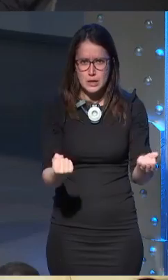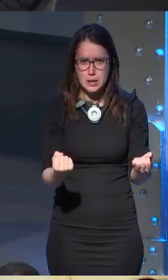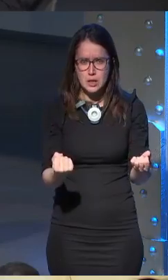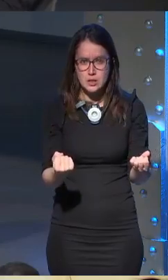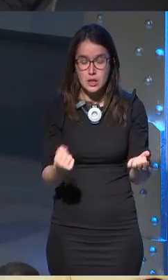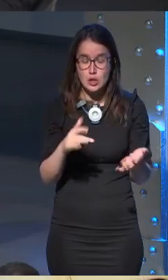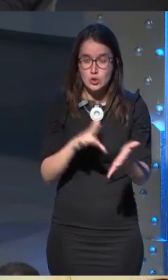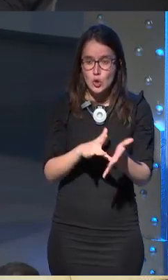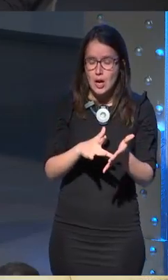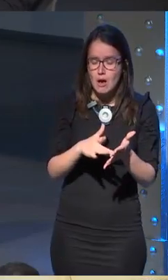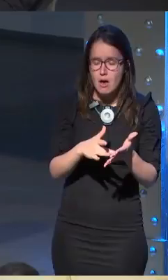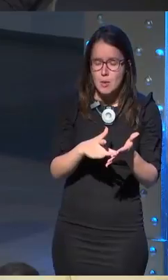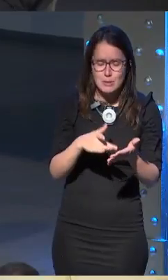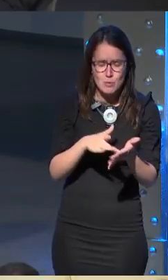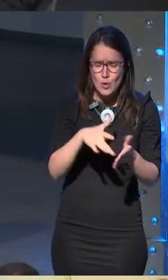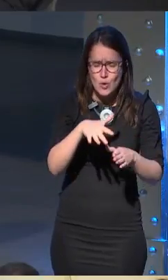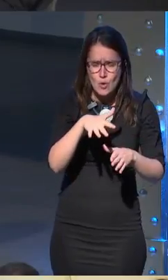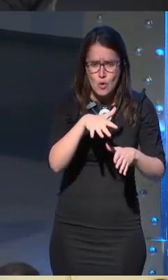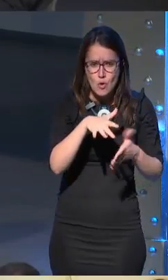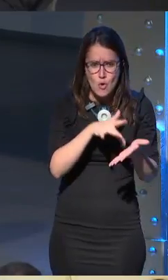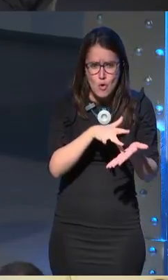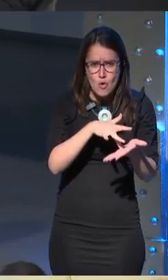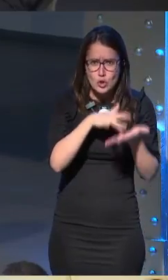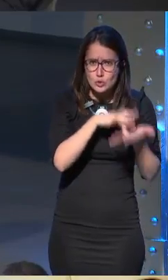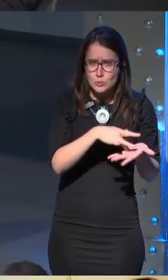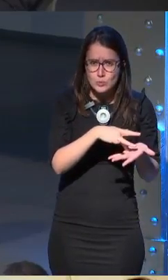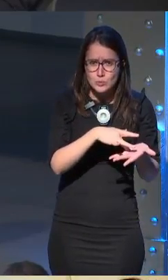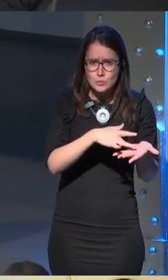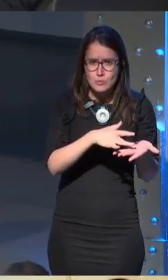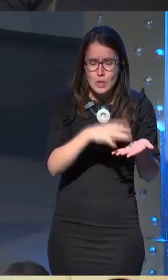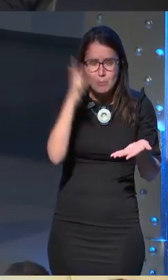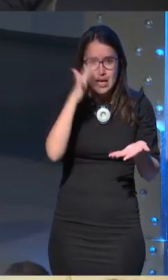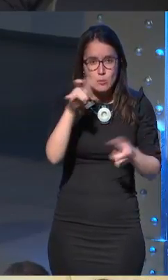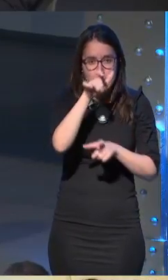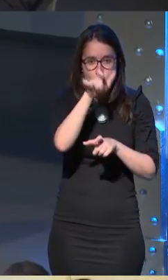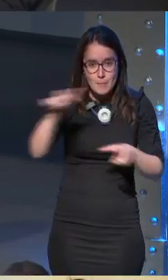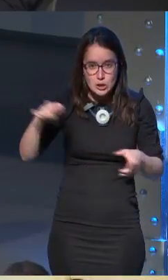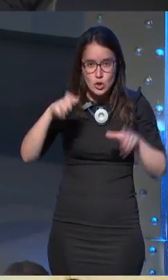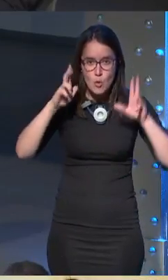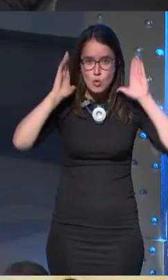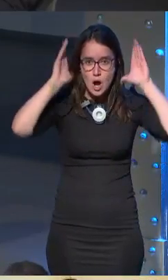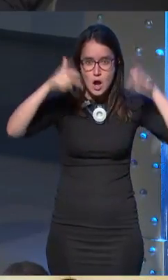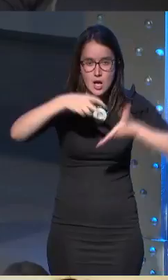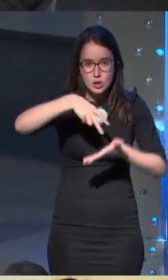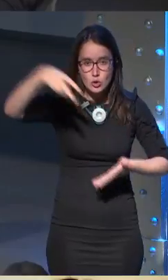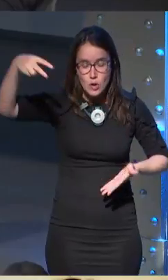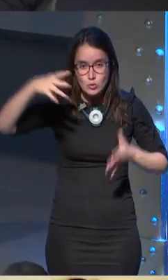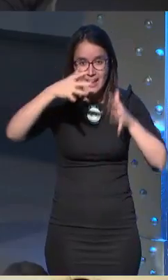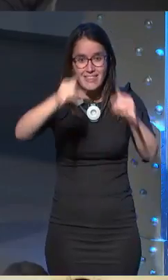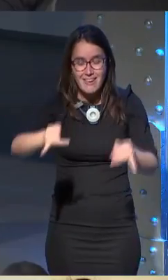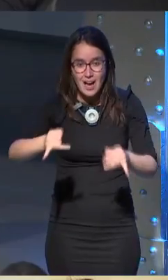Ahí en ese momento volvemos. So going back to that moment, I guess when a